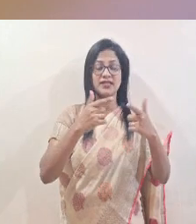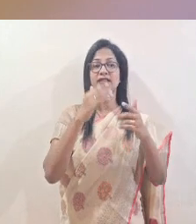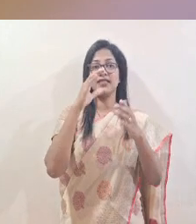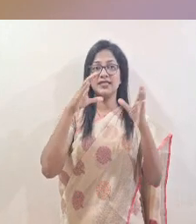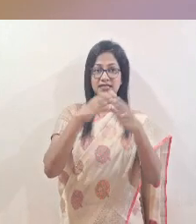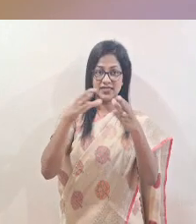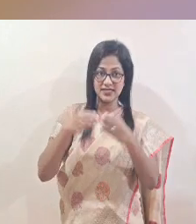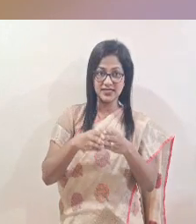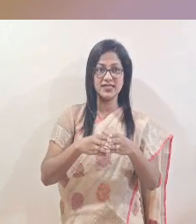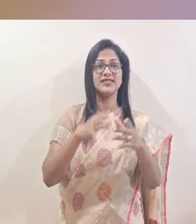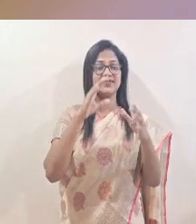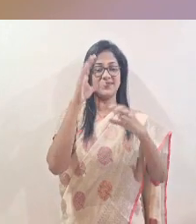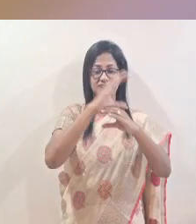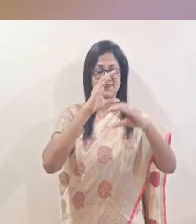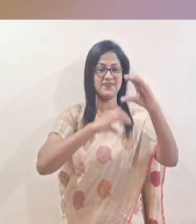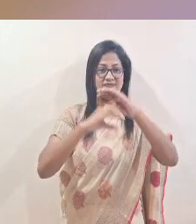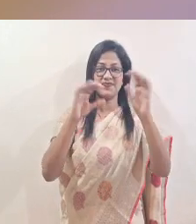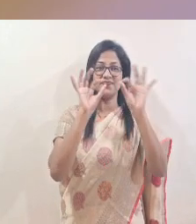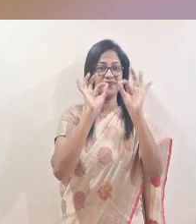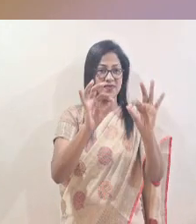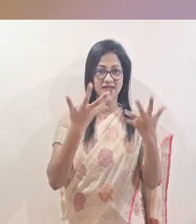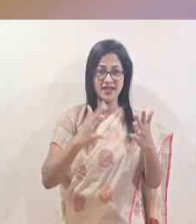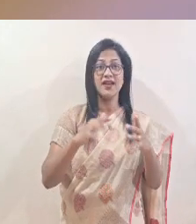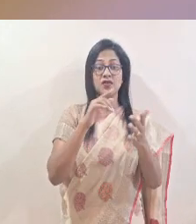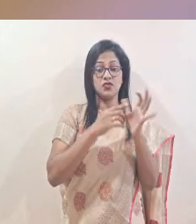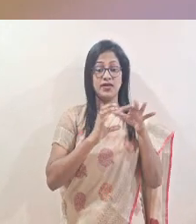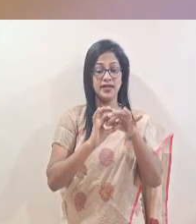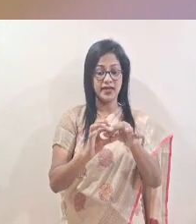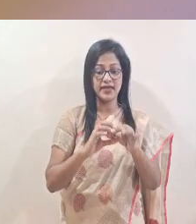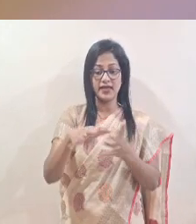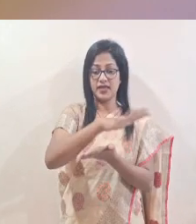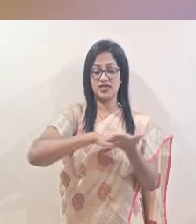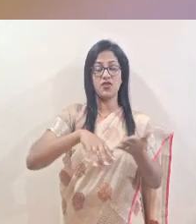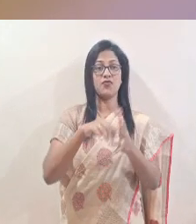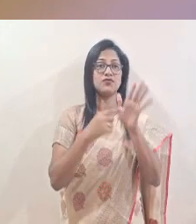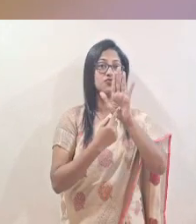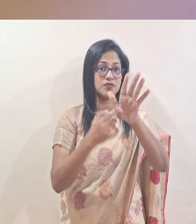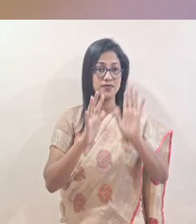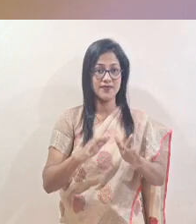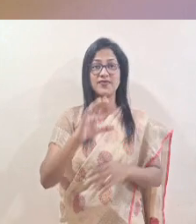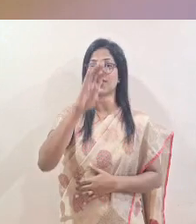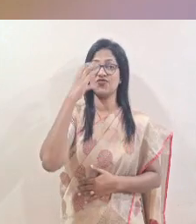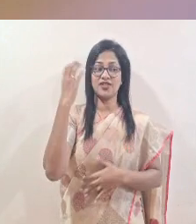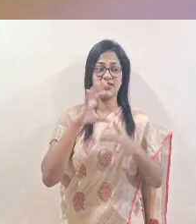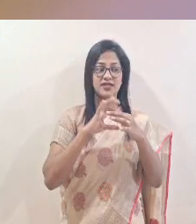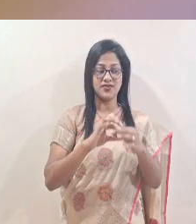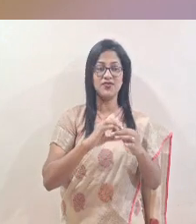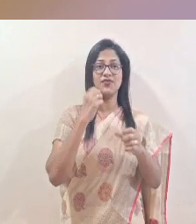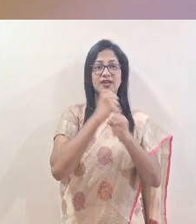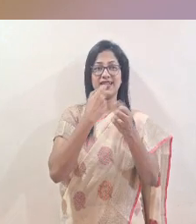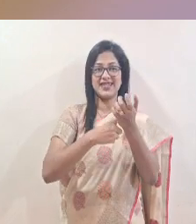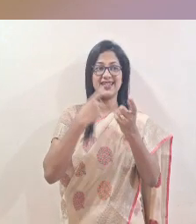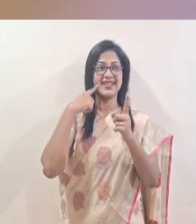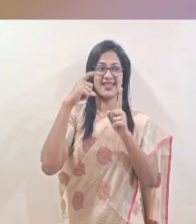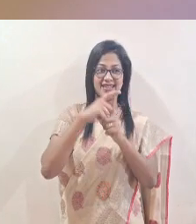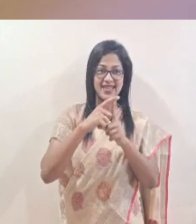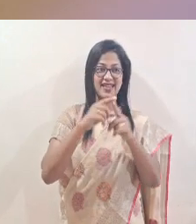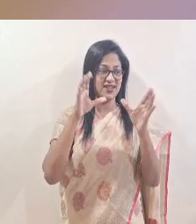tree and irregular blocks as the main pattern, which represents it well at the ground truth as well. Chandigarh is well known as grid or